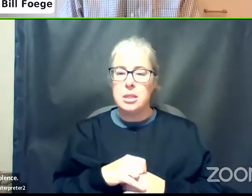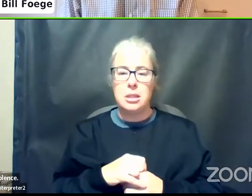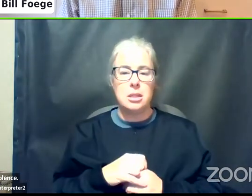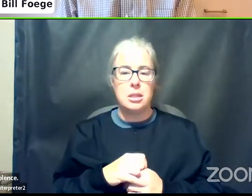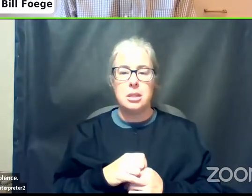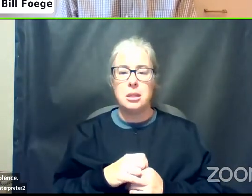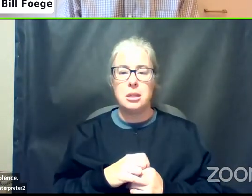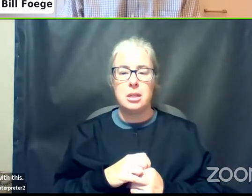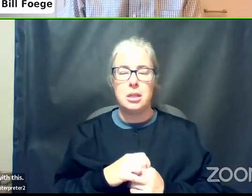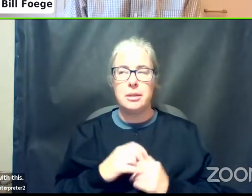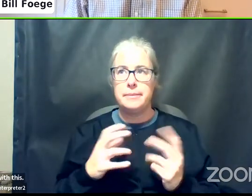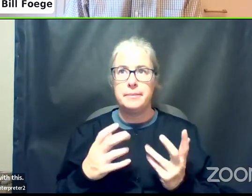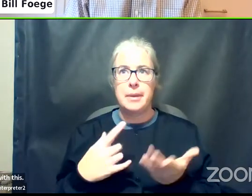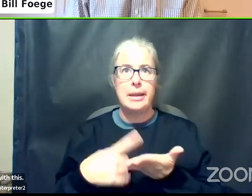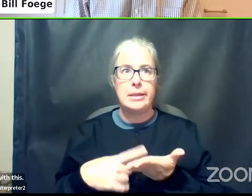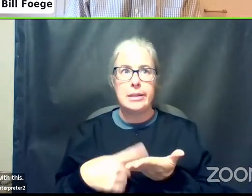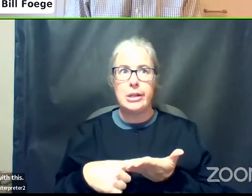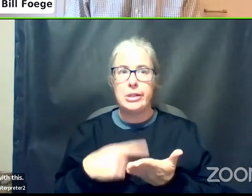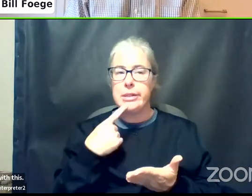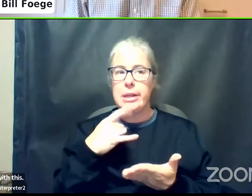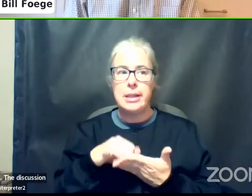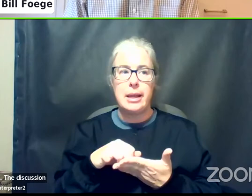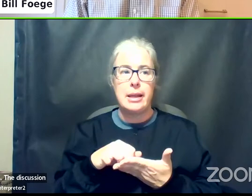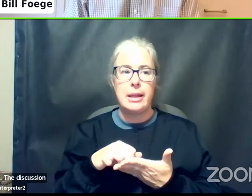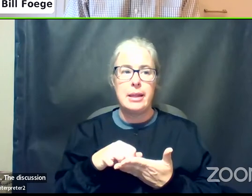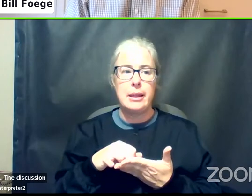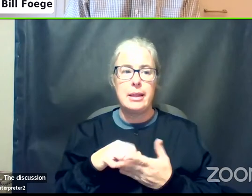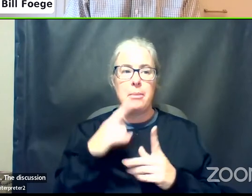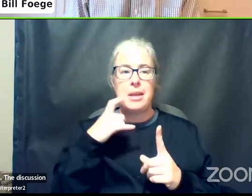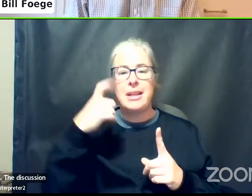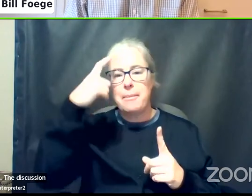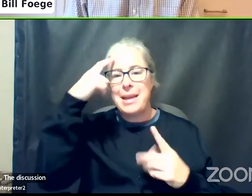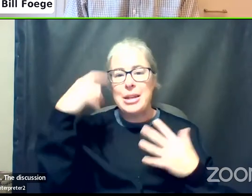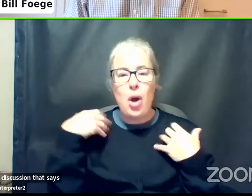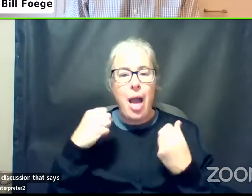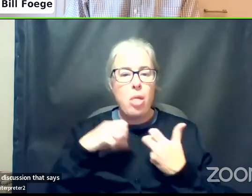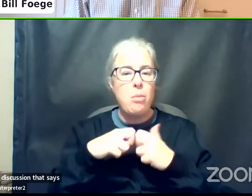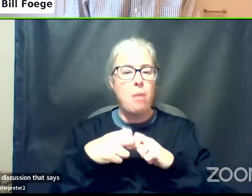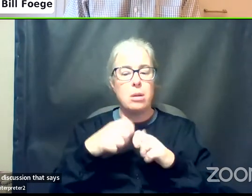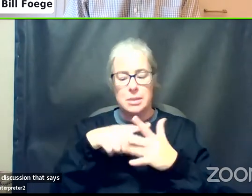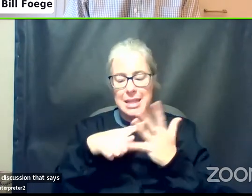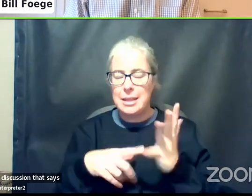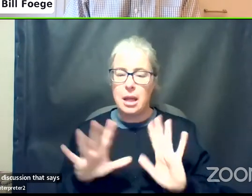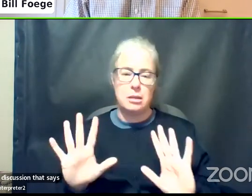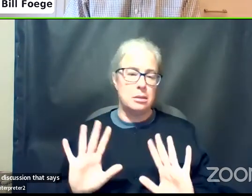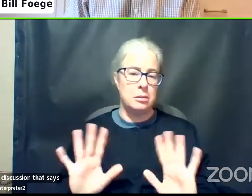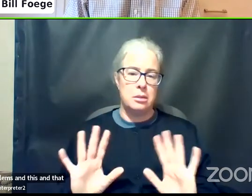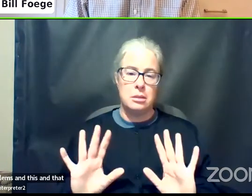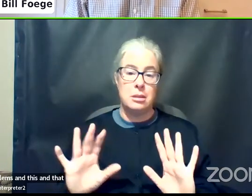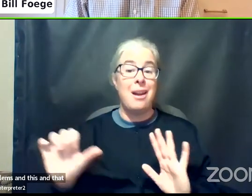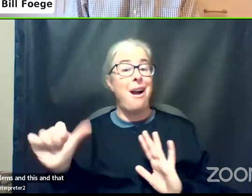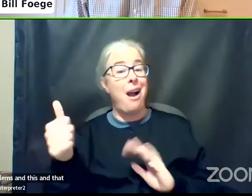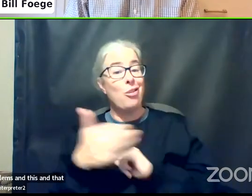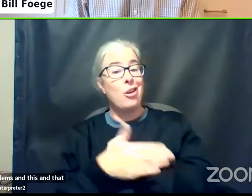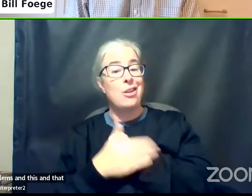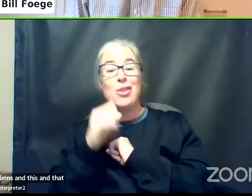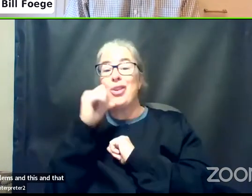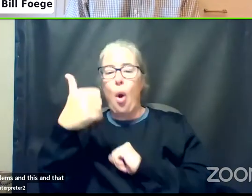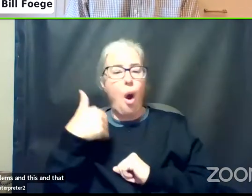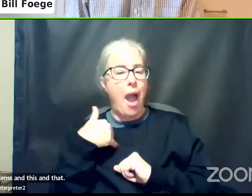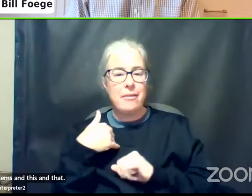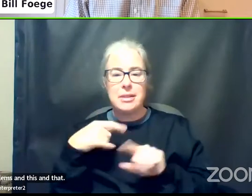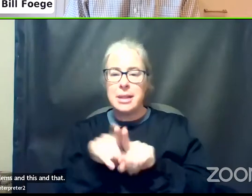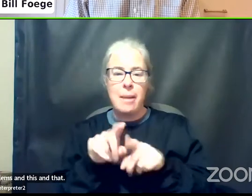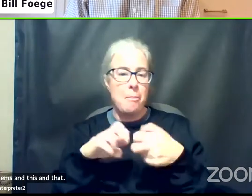the discussion that says this is due to mental health problems and this and that when other countries don't have